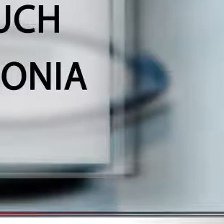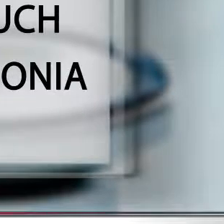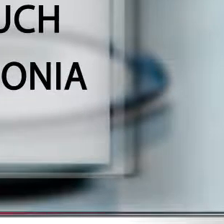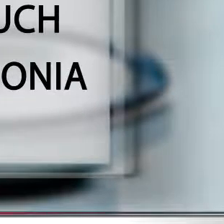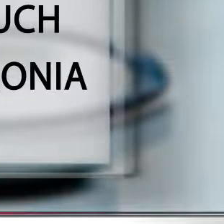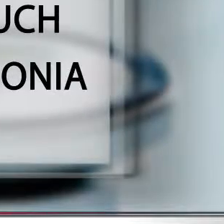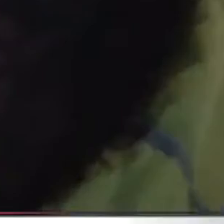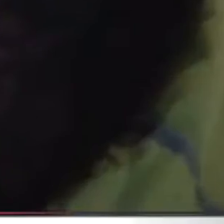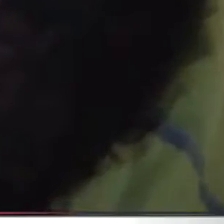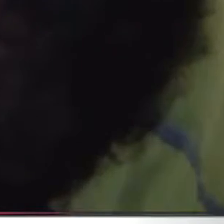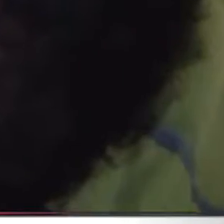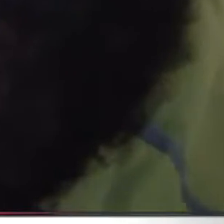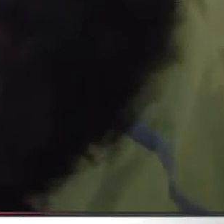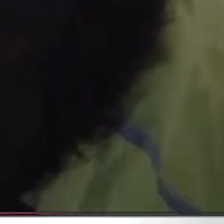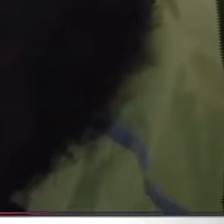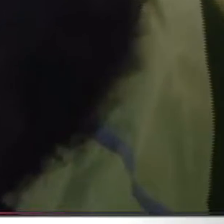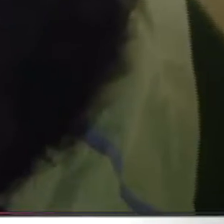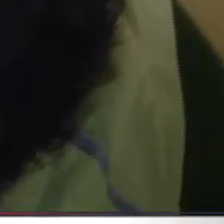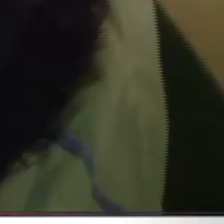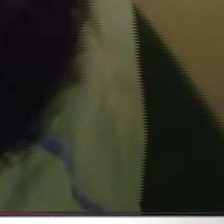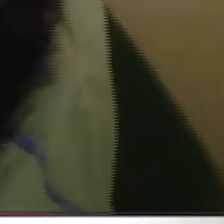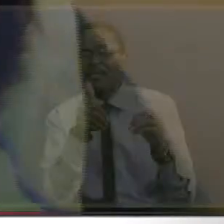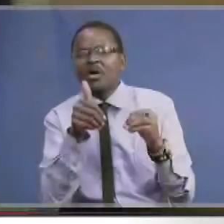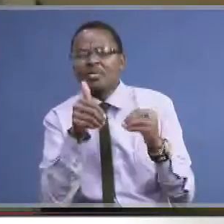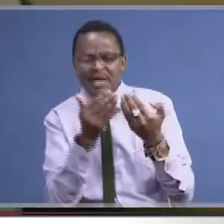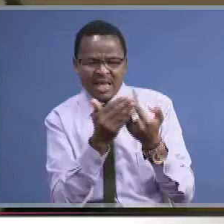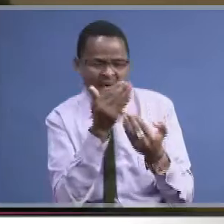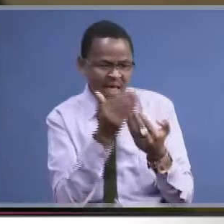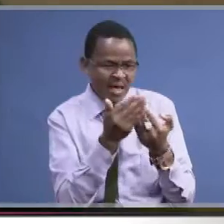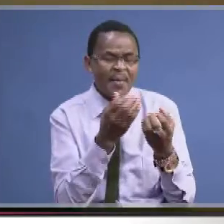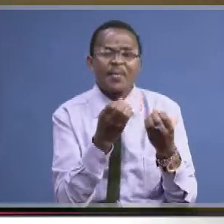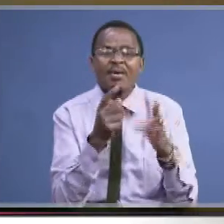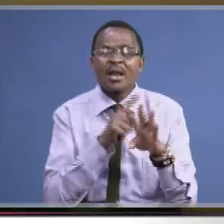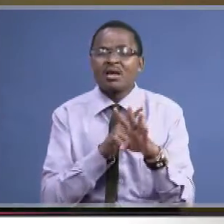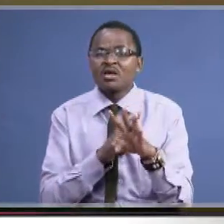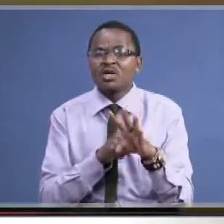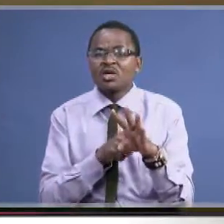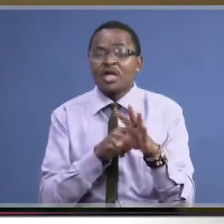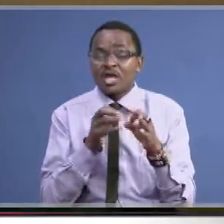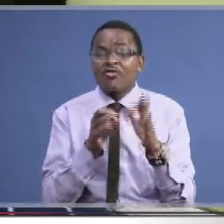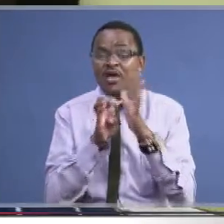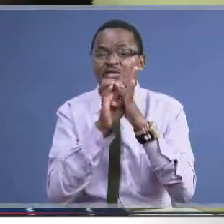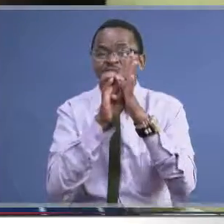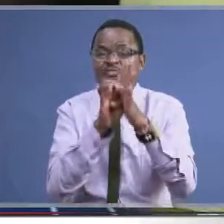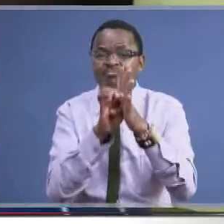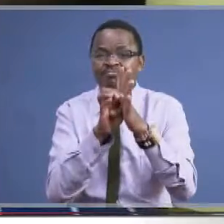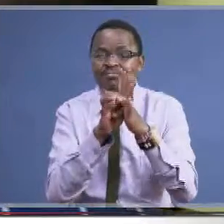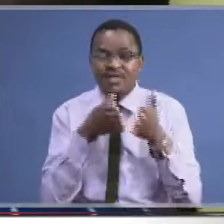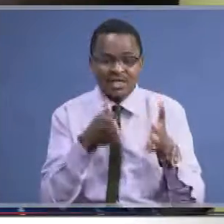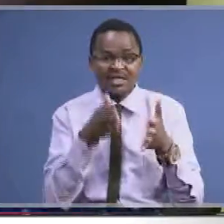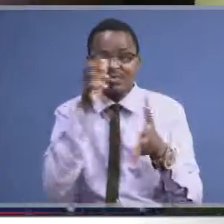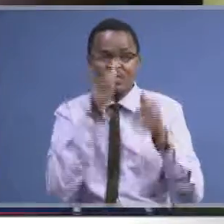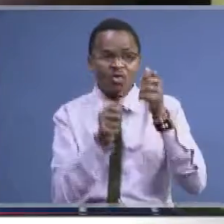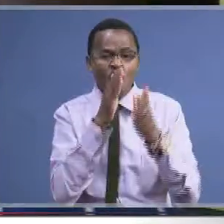know that it's more protective than formula and hence should be handled with care, especially if expressed. This